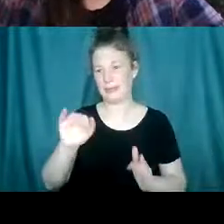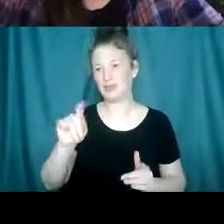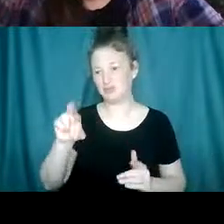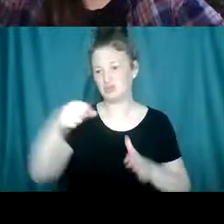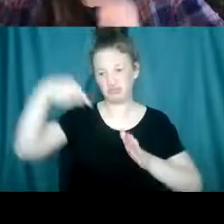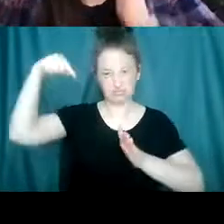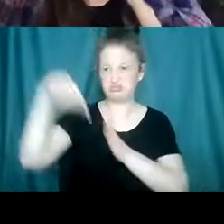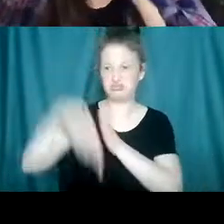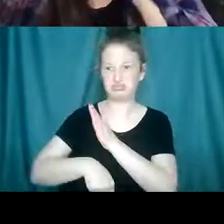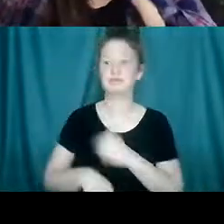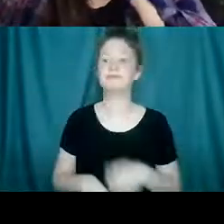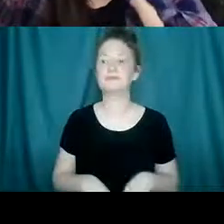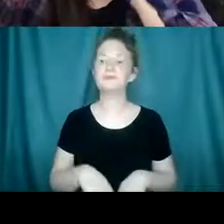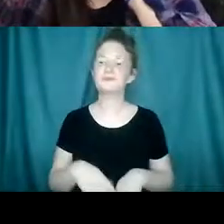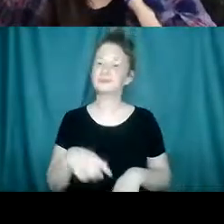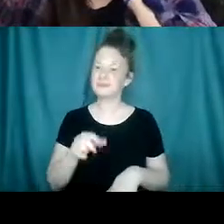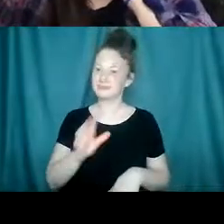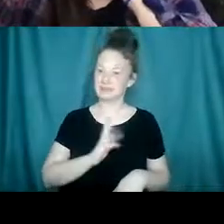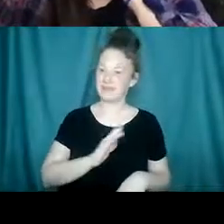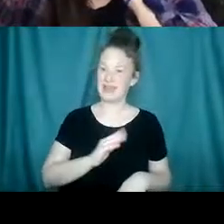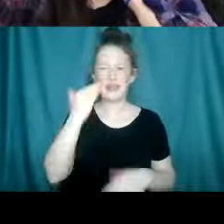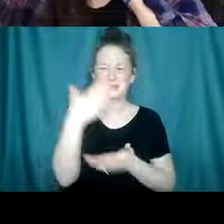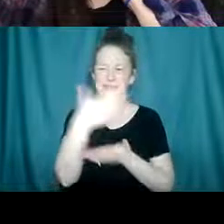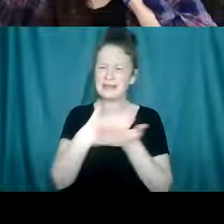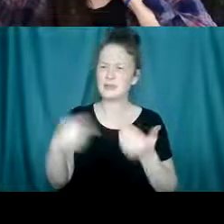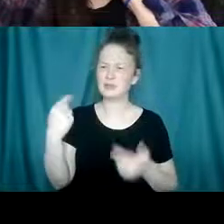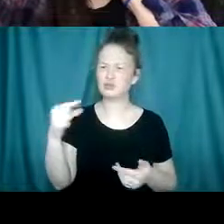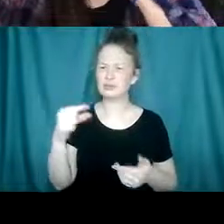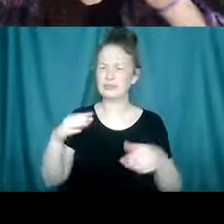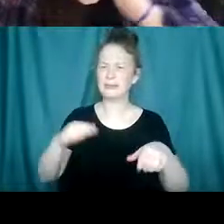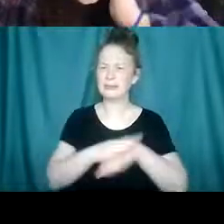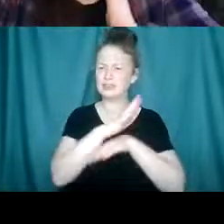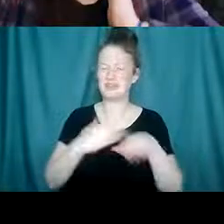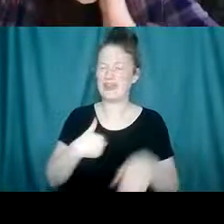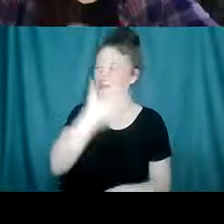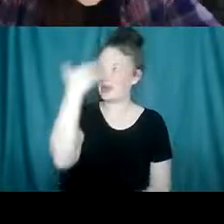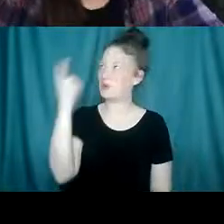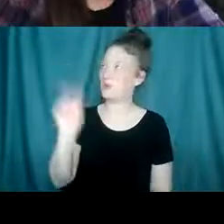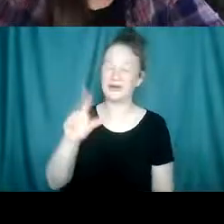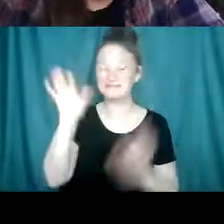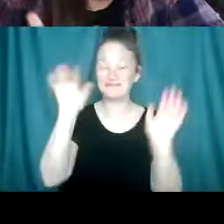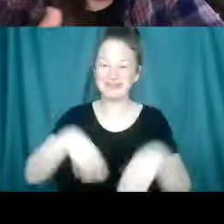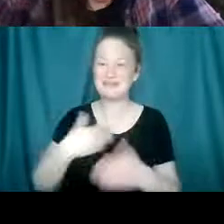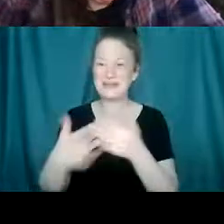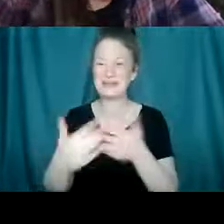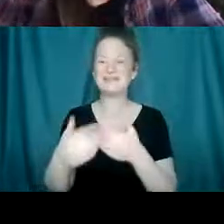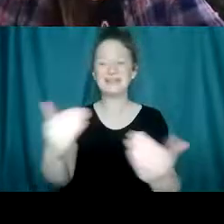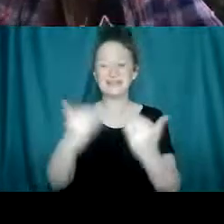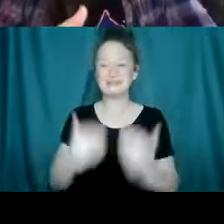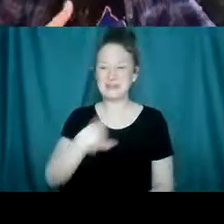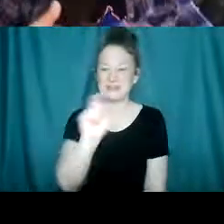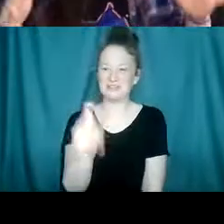Awesome. That's super cool. I know there are definitely some green beaches, but I don't remember where they are. Anyway, the next question is from Caitlin.